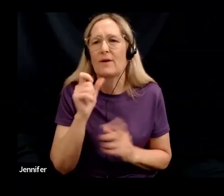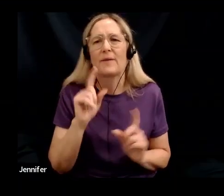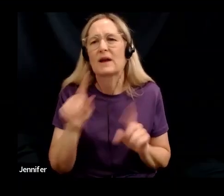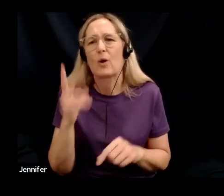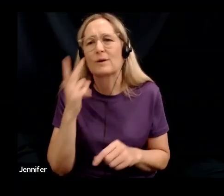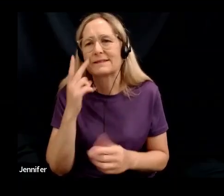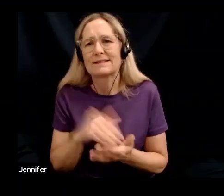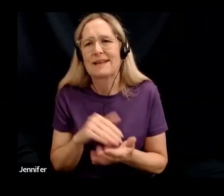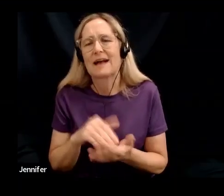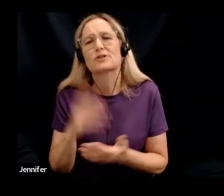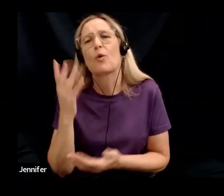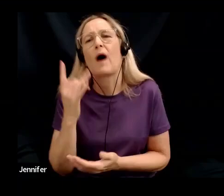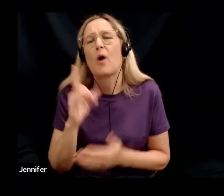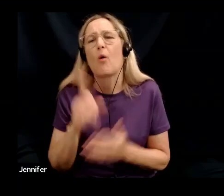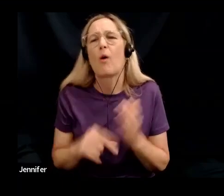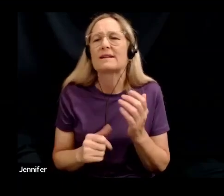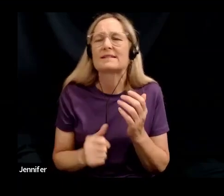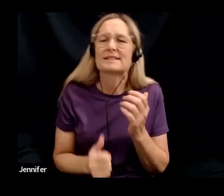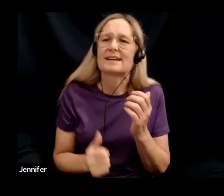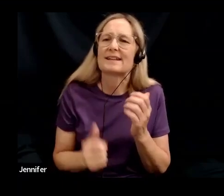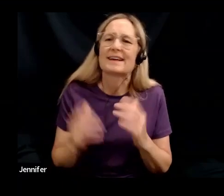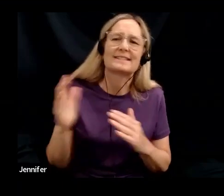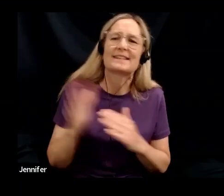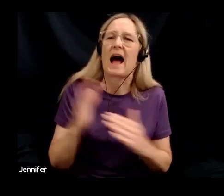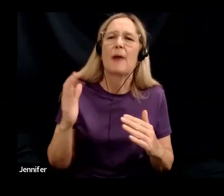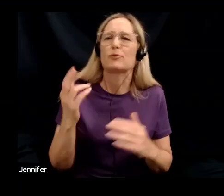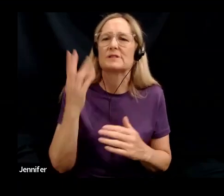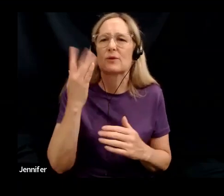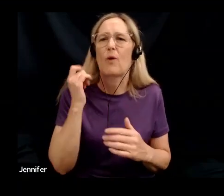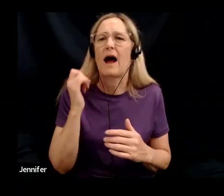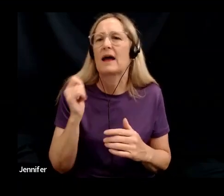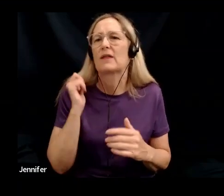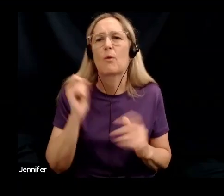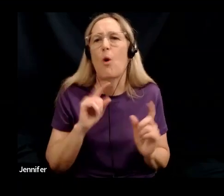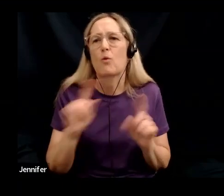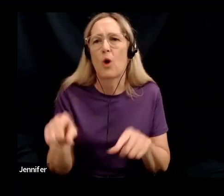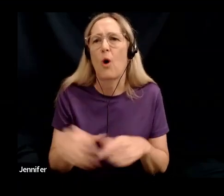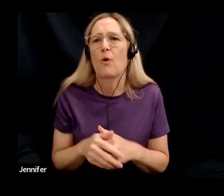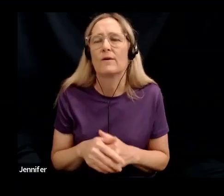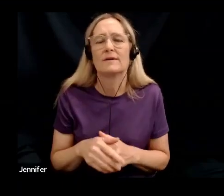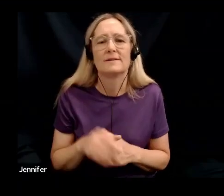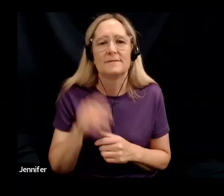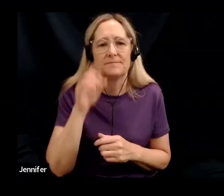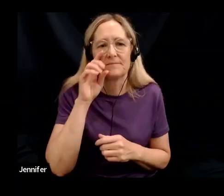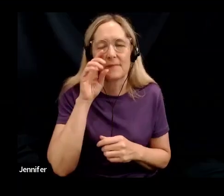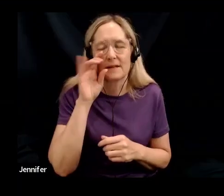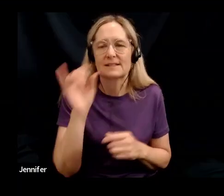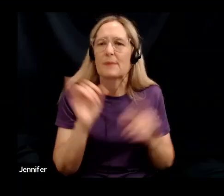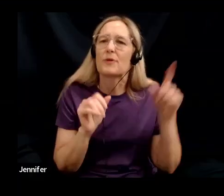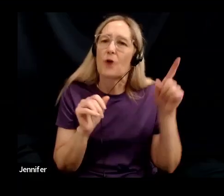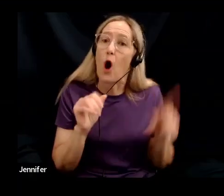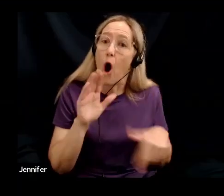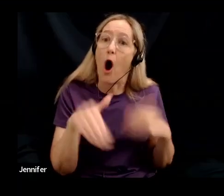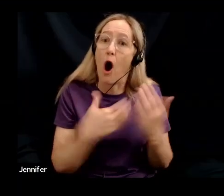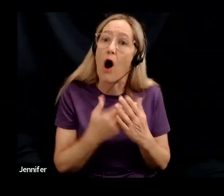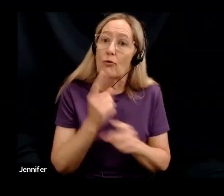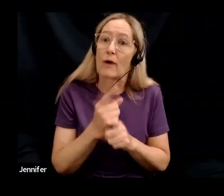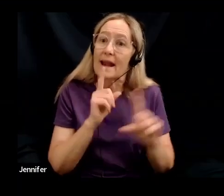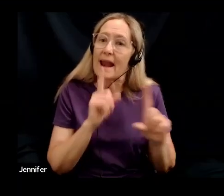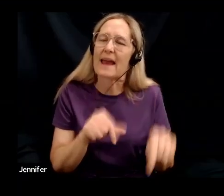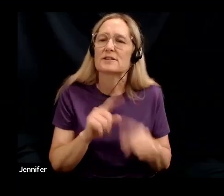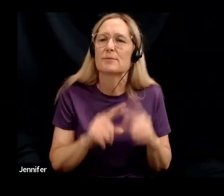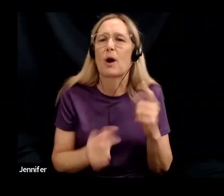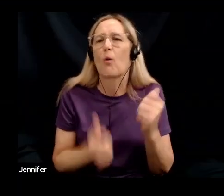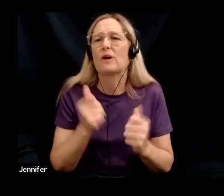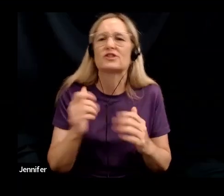providers, what do you think is the primary reason? Again, similar to the last one, these are all correct options, but what do you